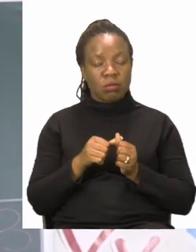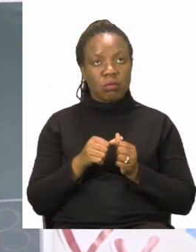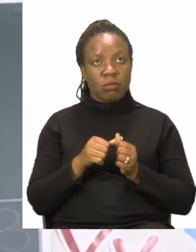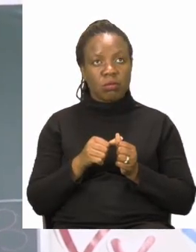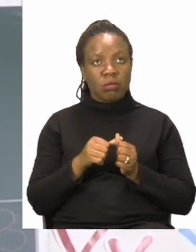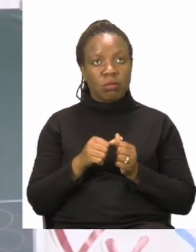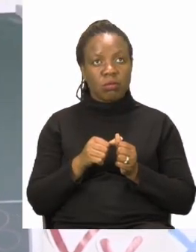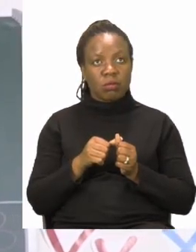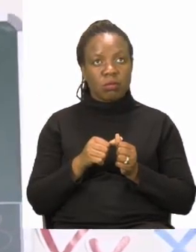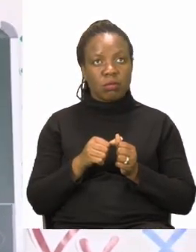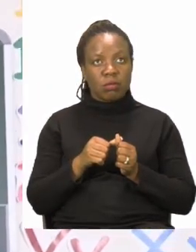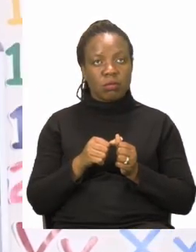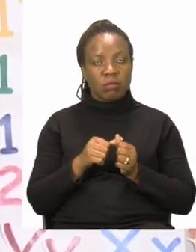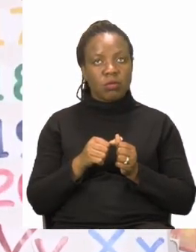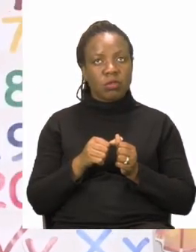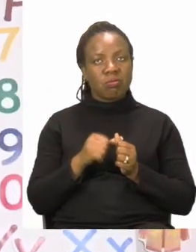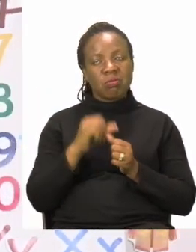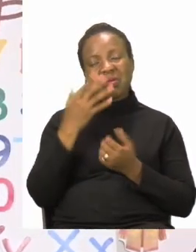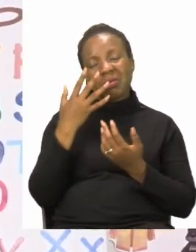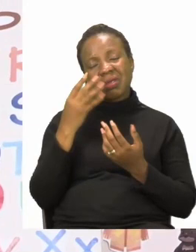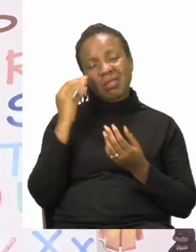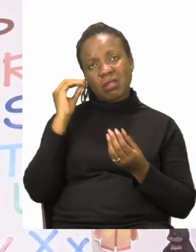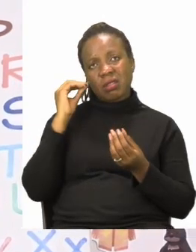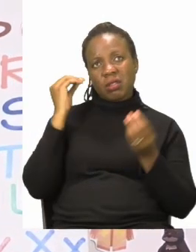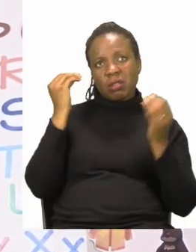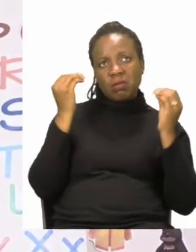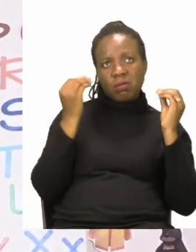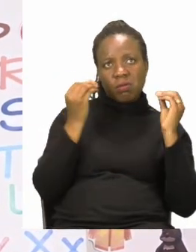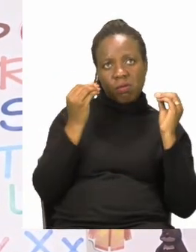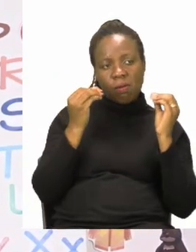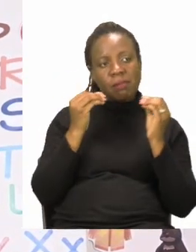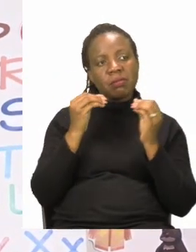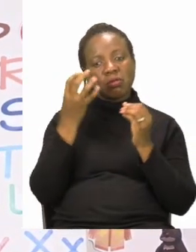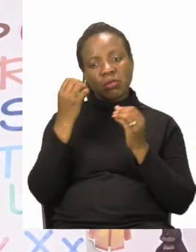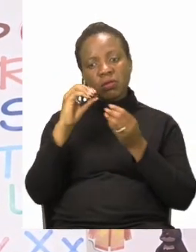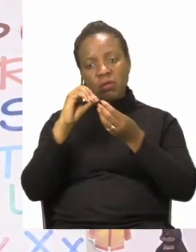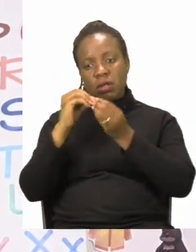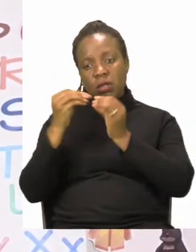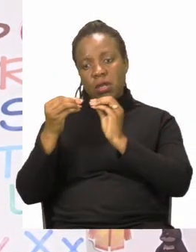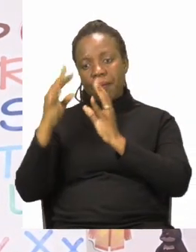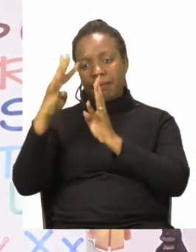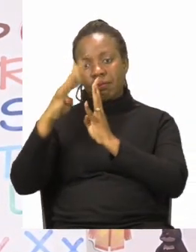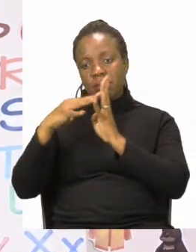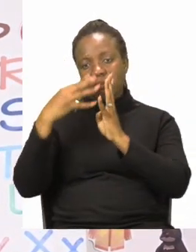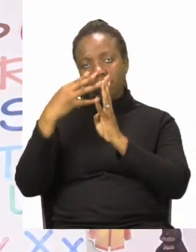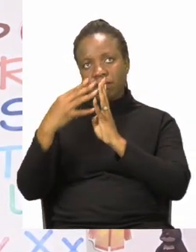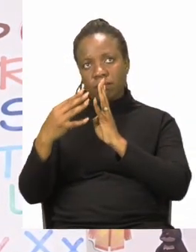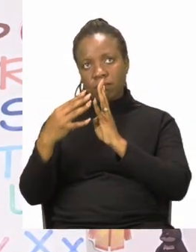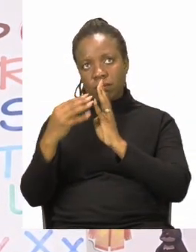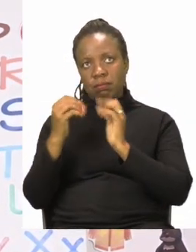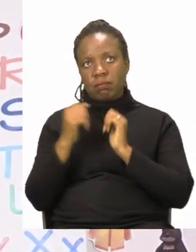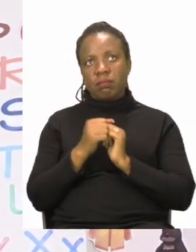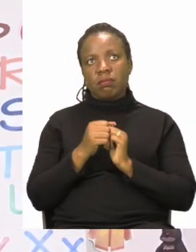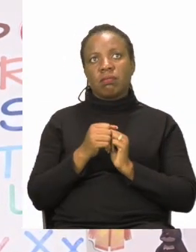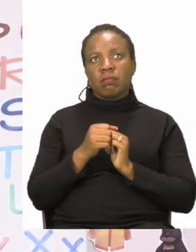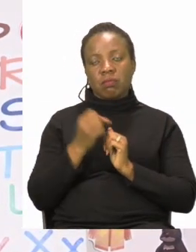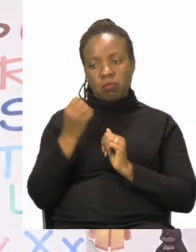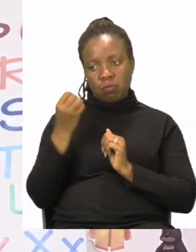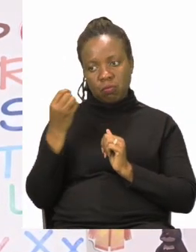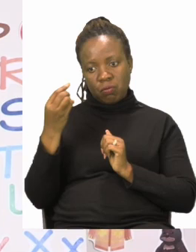If you are not sure, go back to your number chart and you can count on